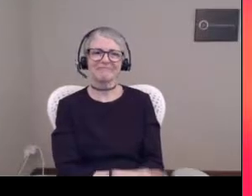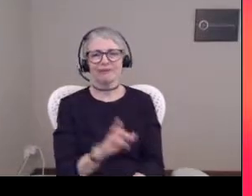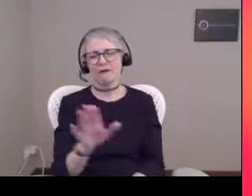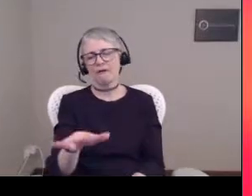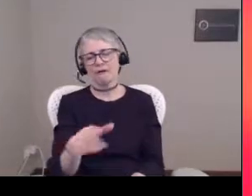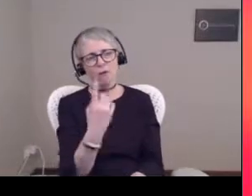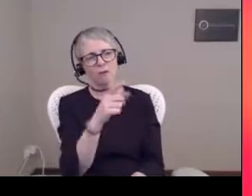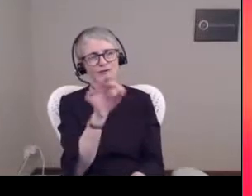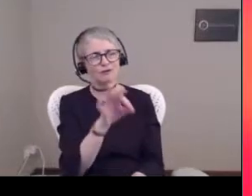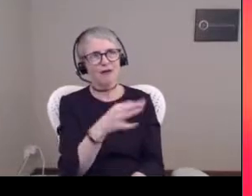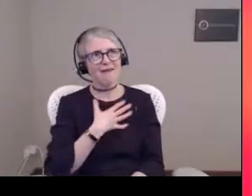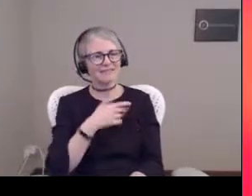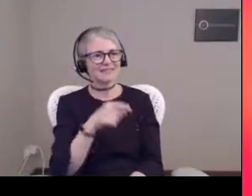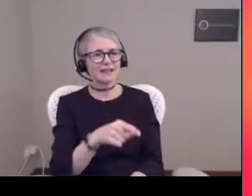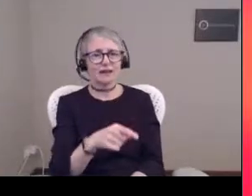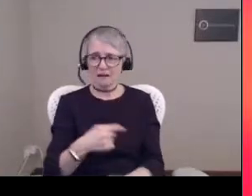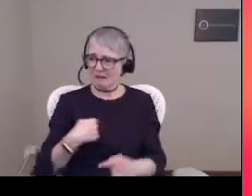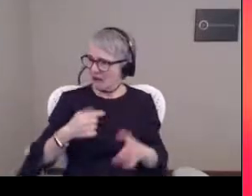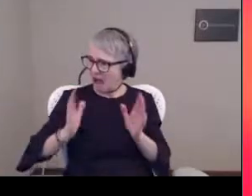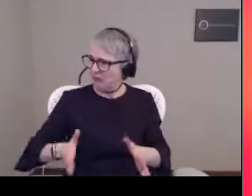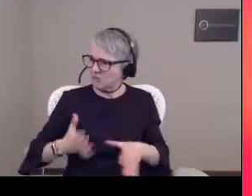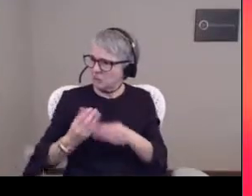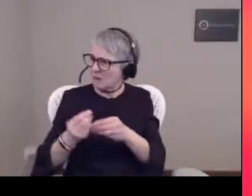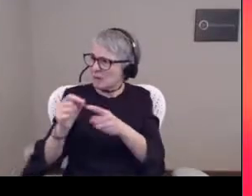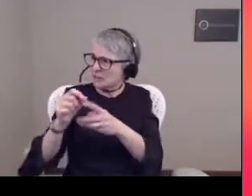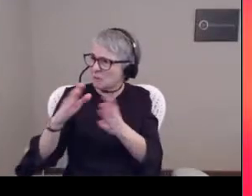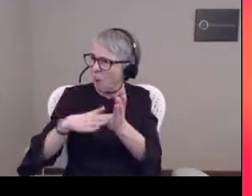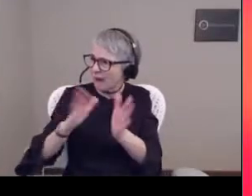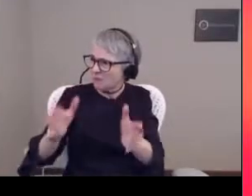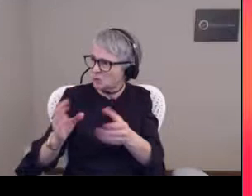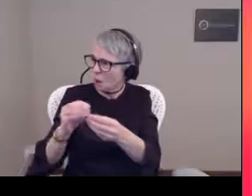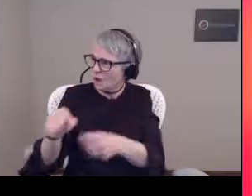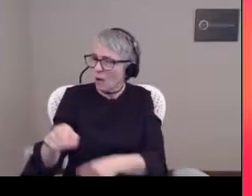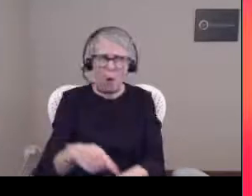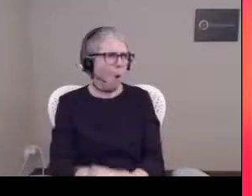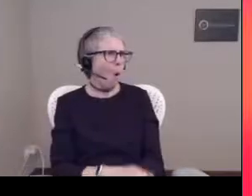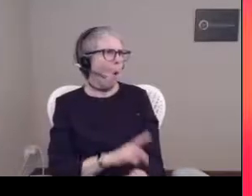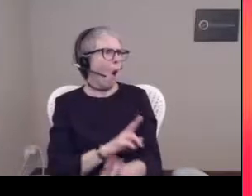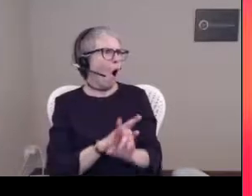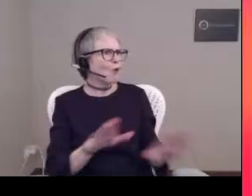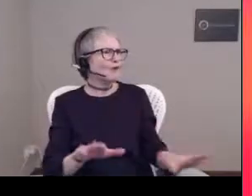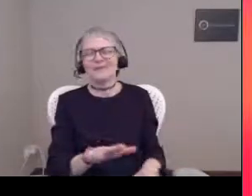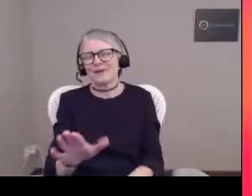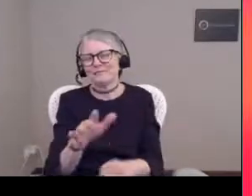one. Would I have to work with Piers Morgan? Oh, God, I hope not. I'm joking.